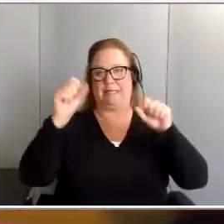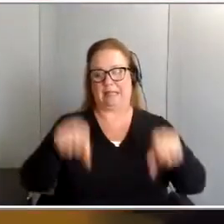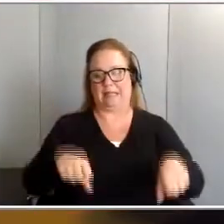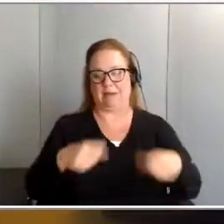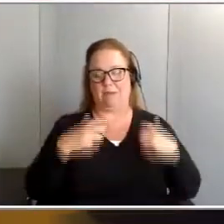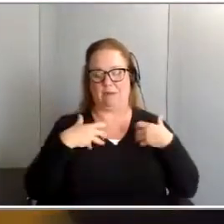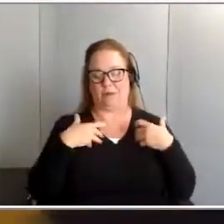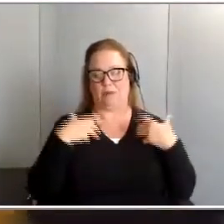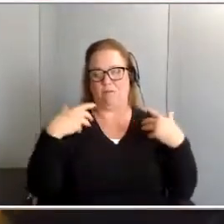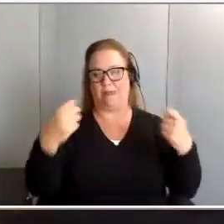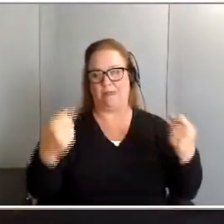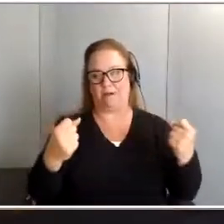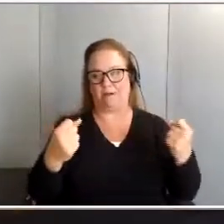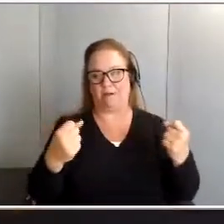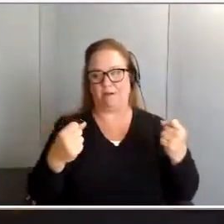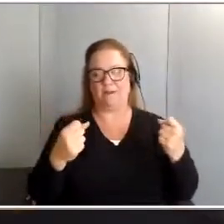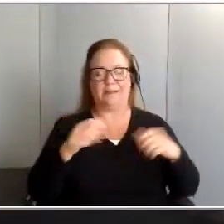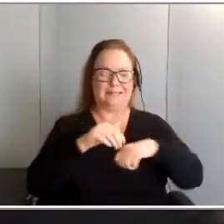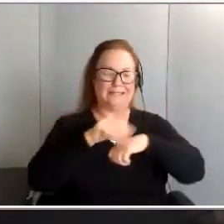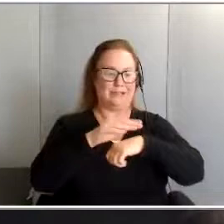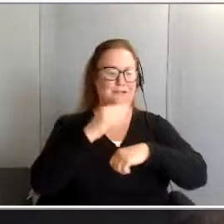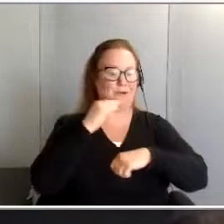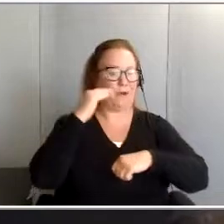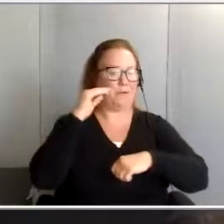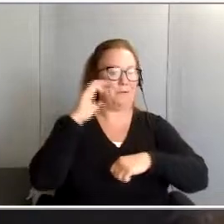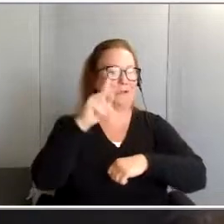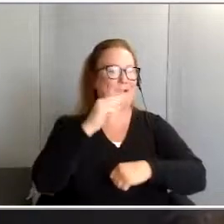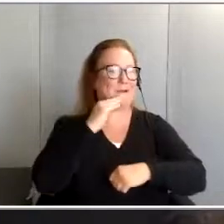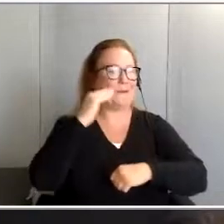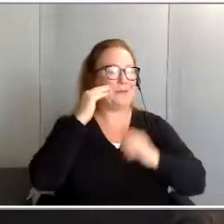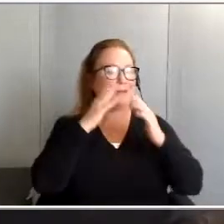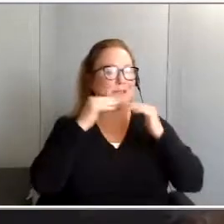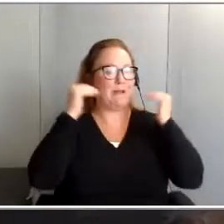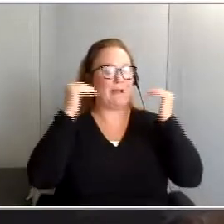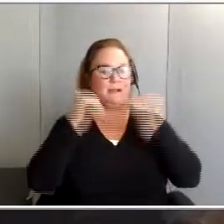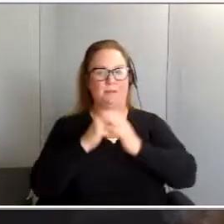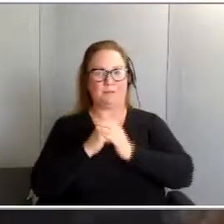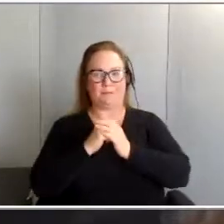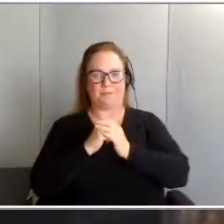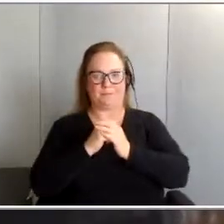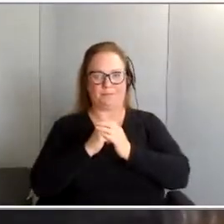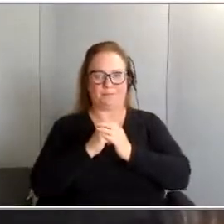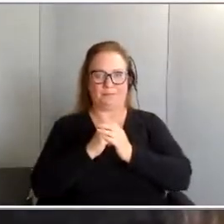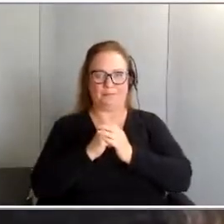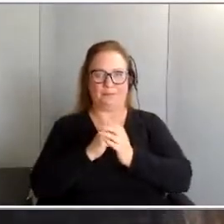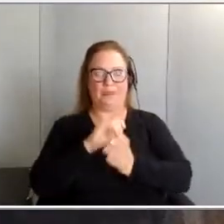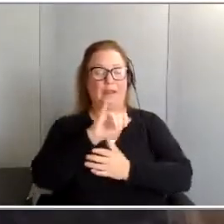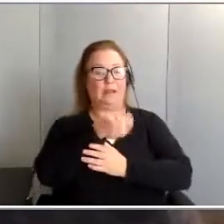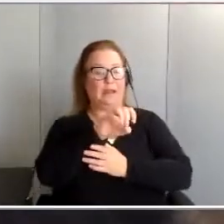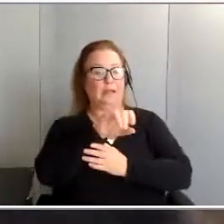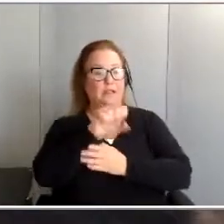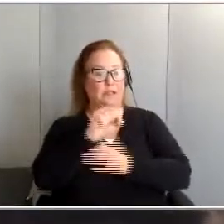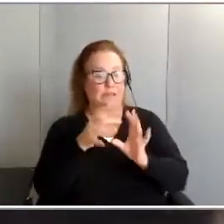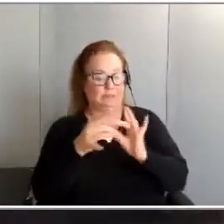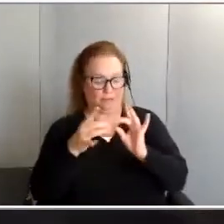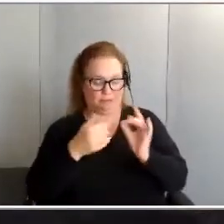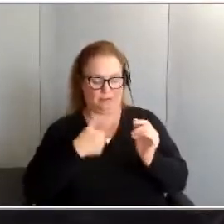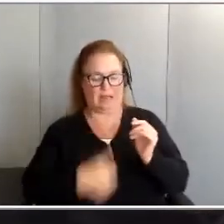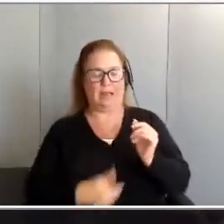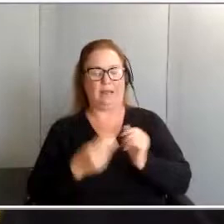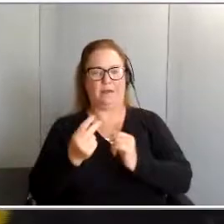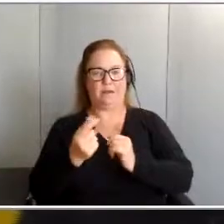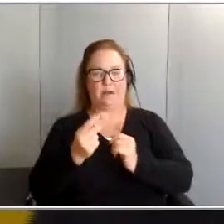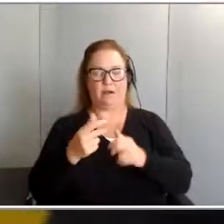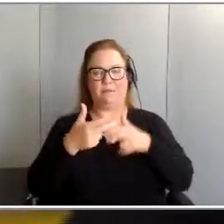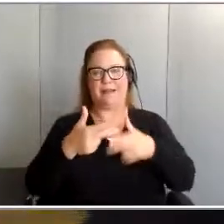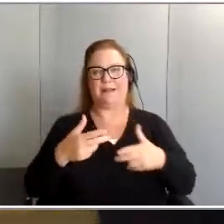then send you home with a smile. How about that? Now, Walt, I'm going to bring you in here. As Jess mentioned, I have a dog. I've got Bear. He's about